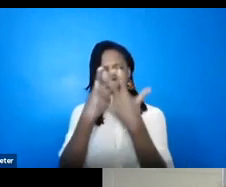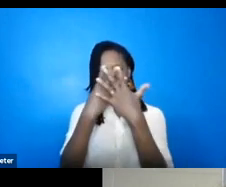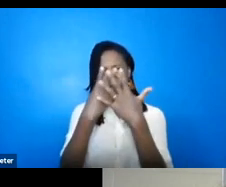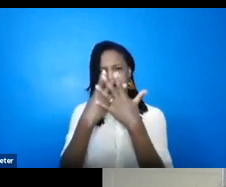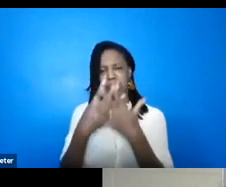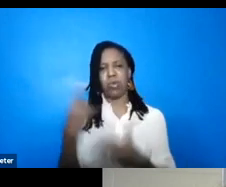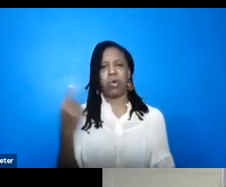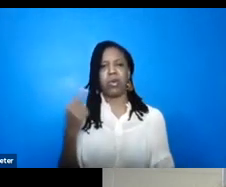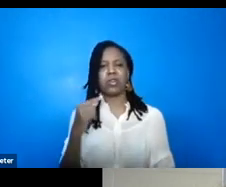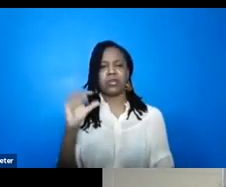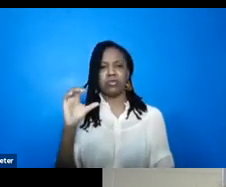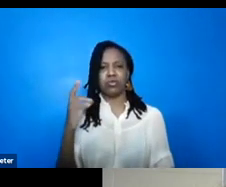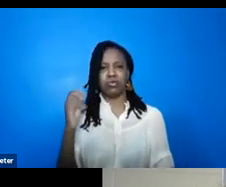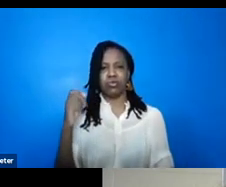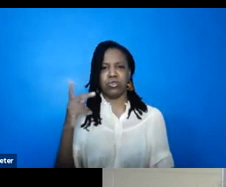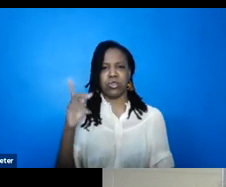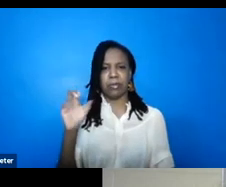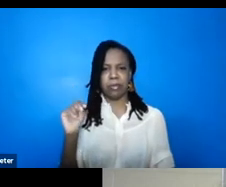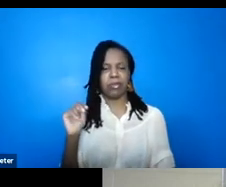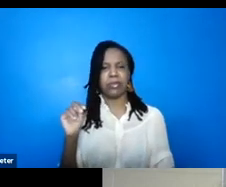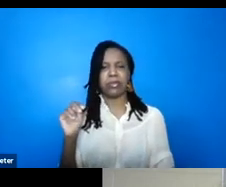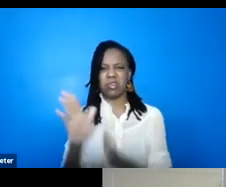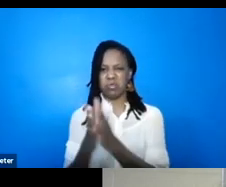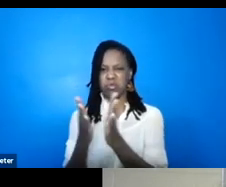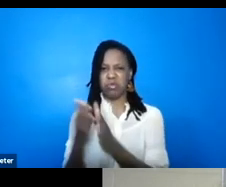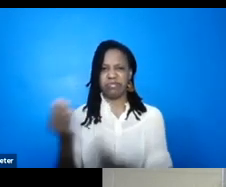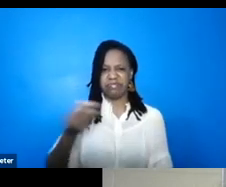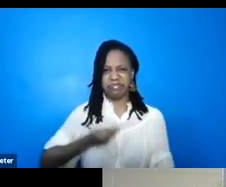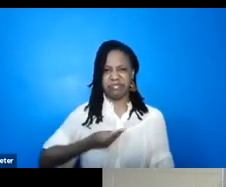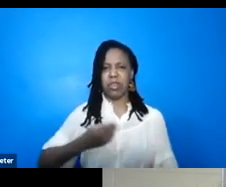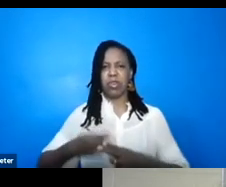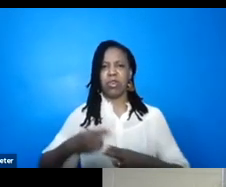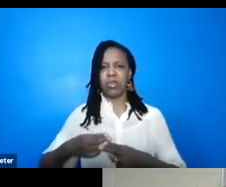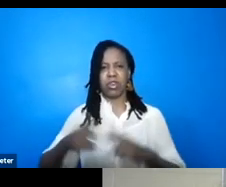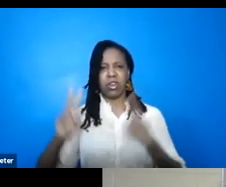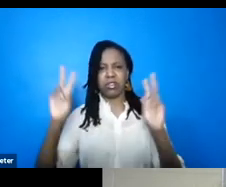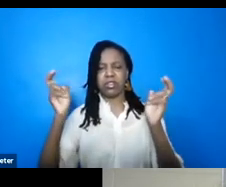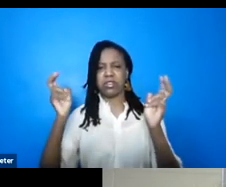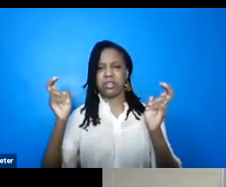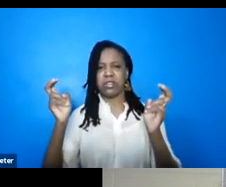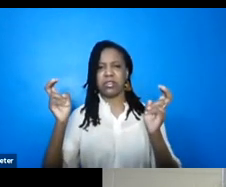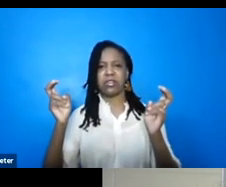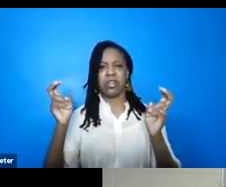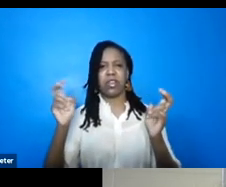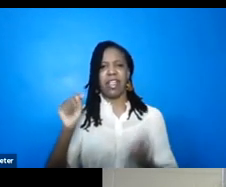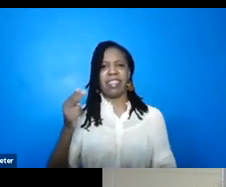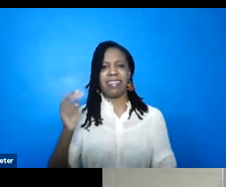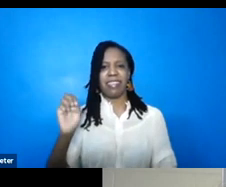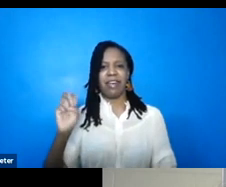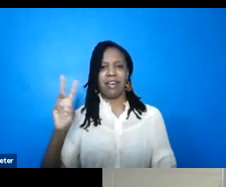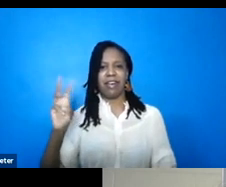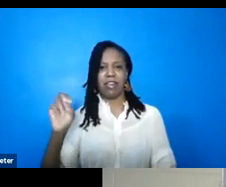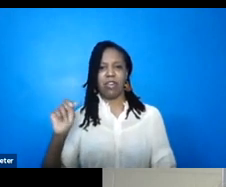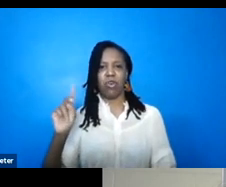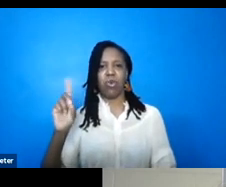a story about a young boy who was sexually abused at a very young age, and because of his sexual